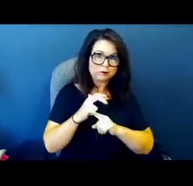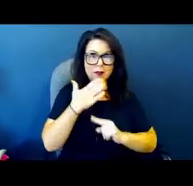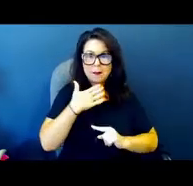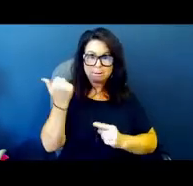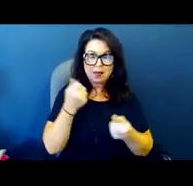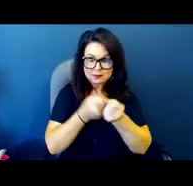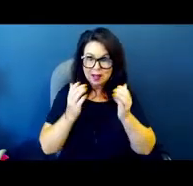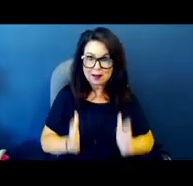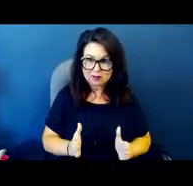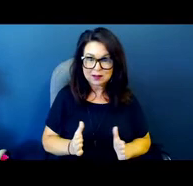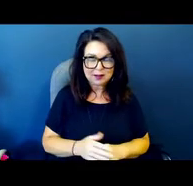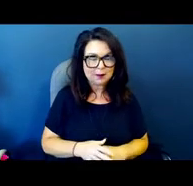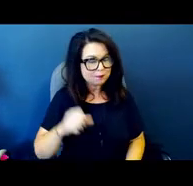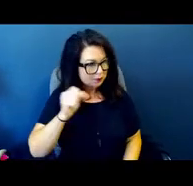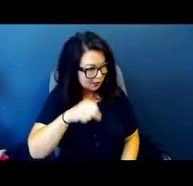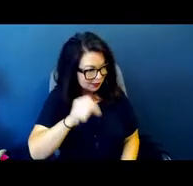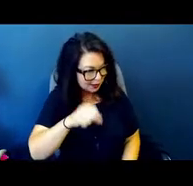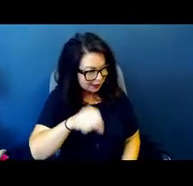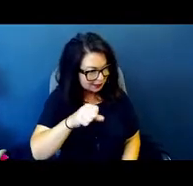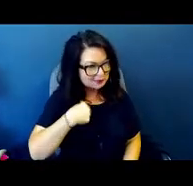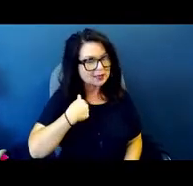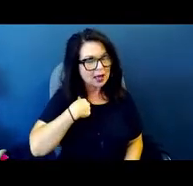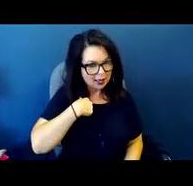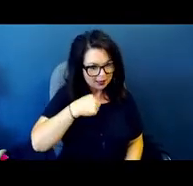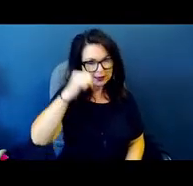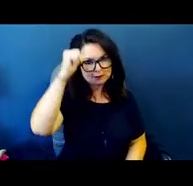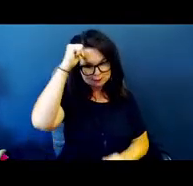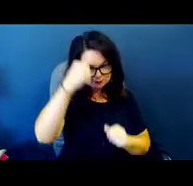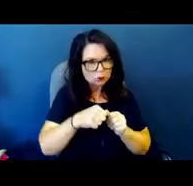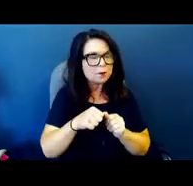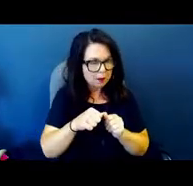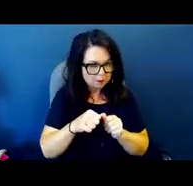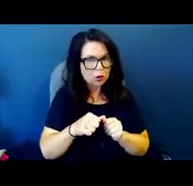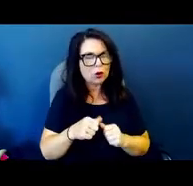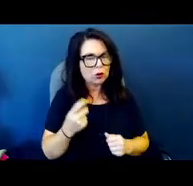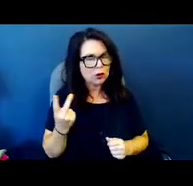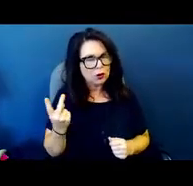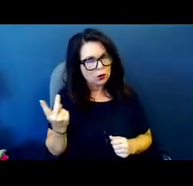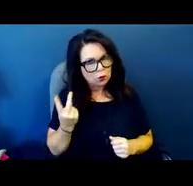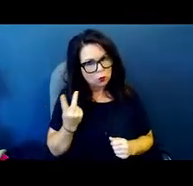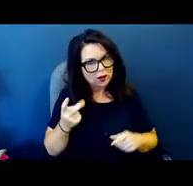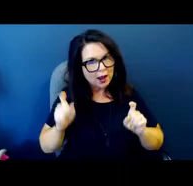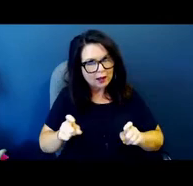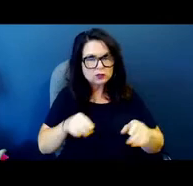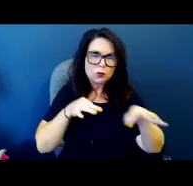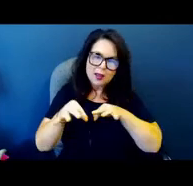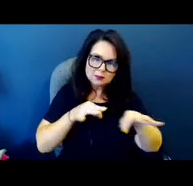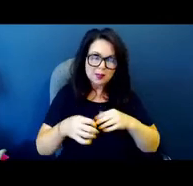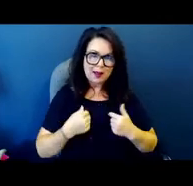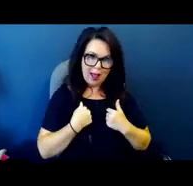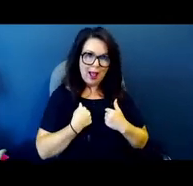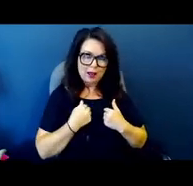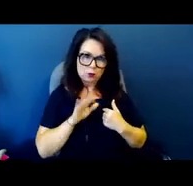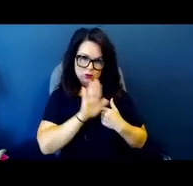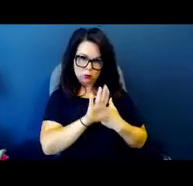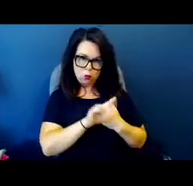now I do remember how we had to explain that I was your one companion, but